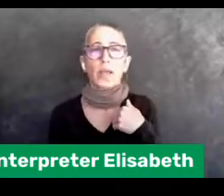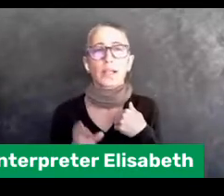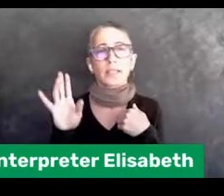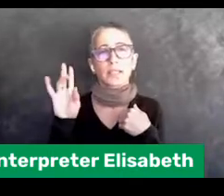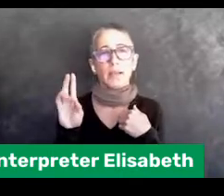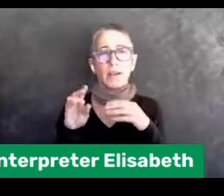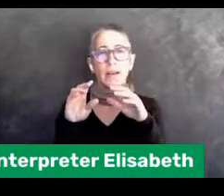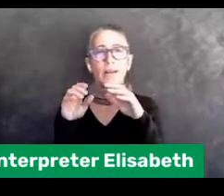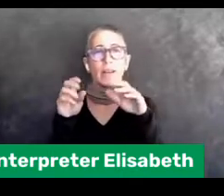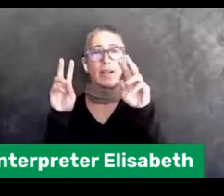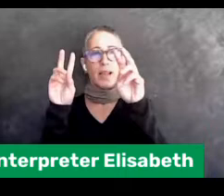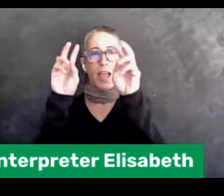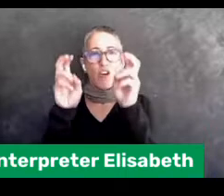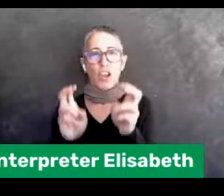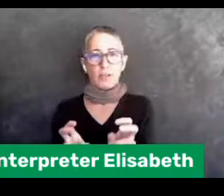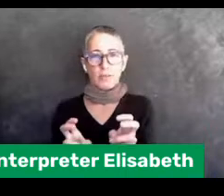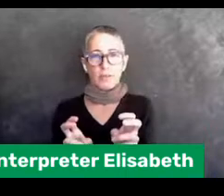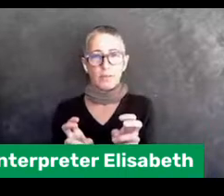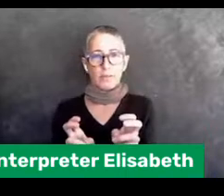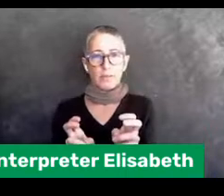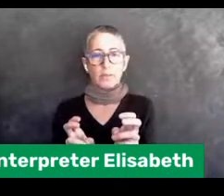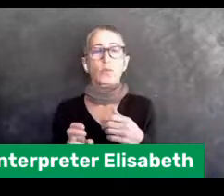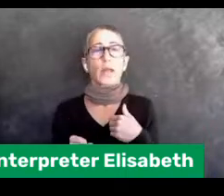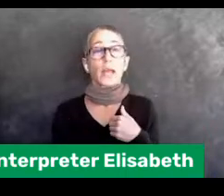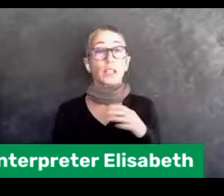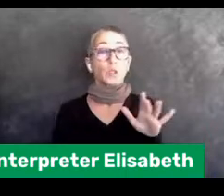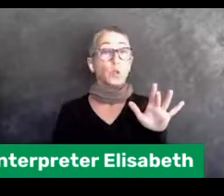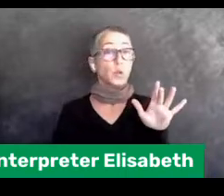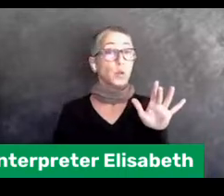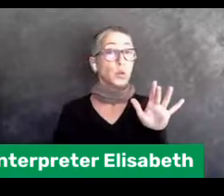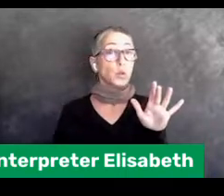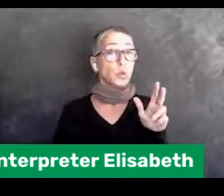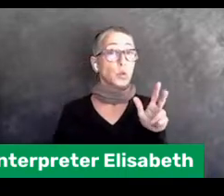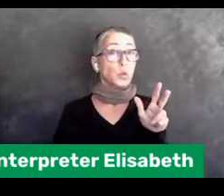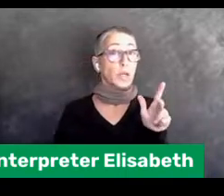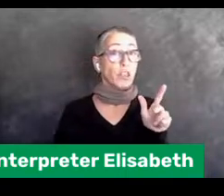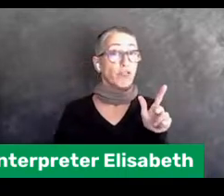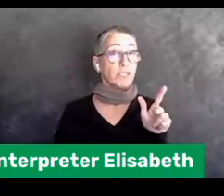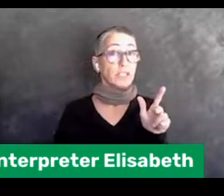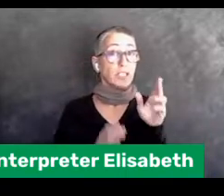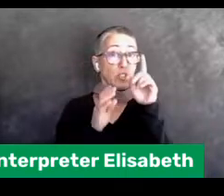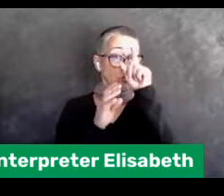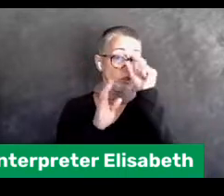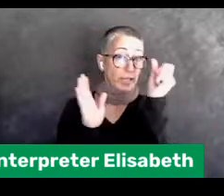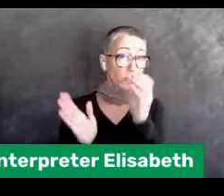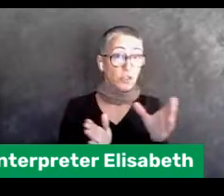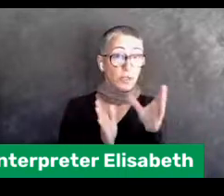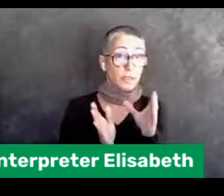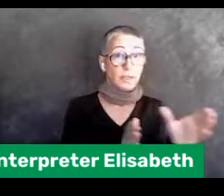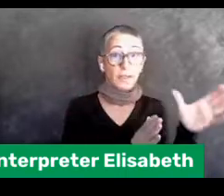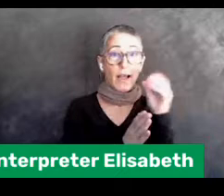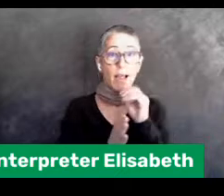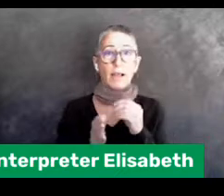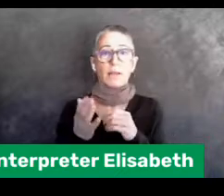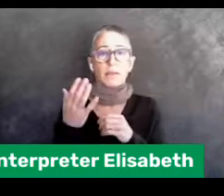areas, covering 23 strategies and 84 action items. One of those 84 action items